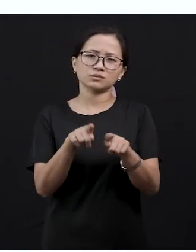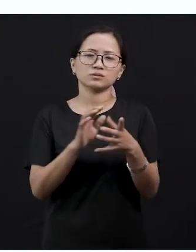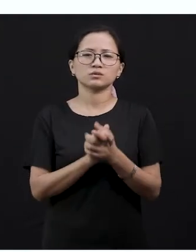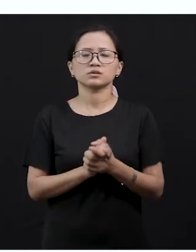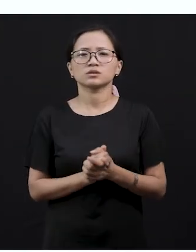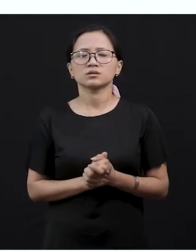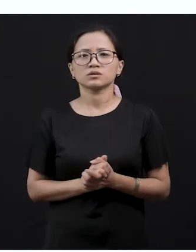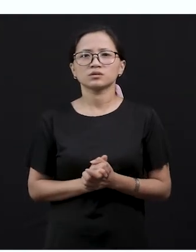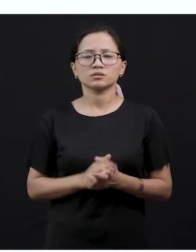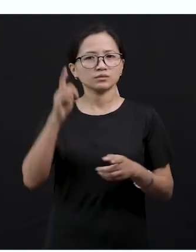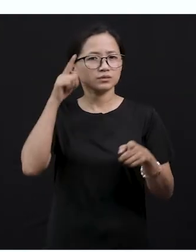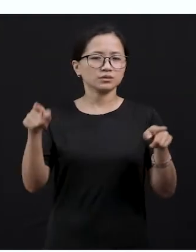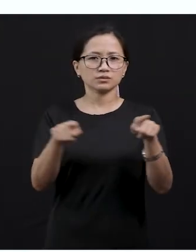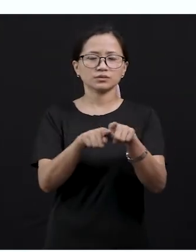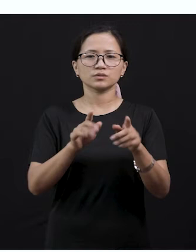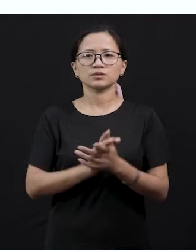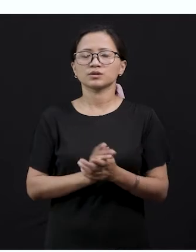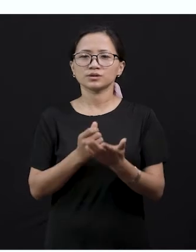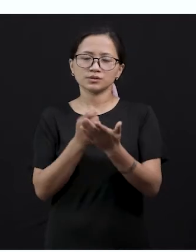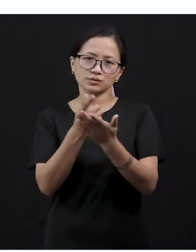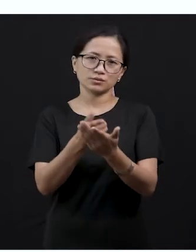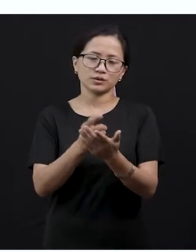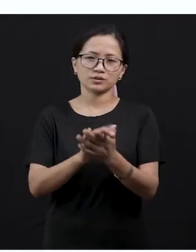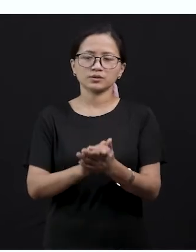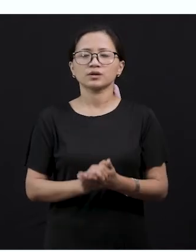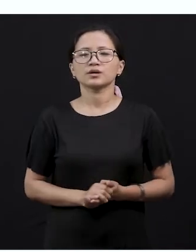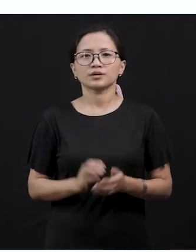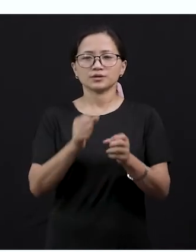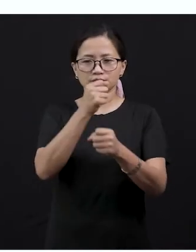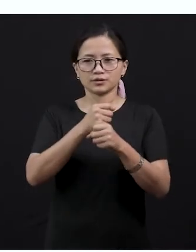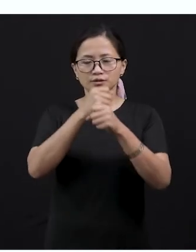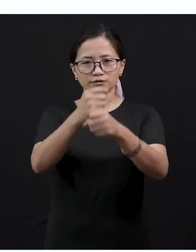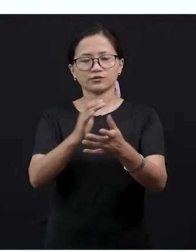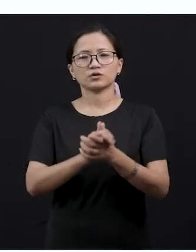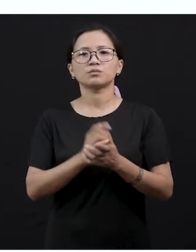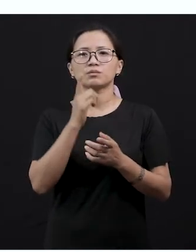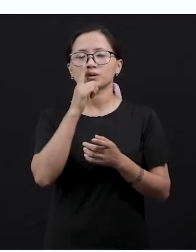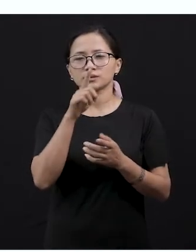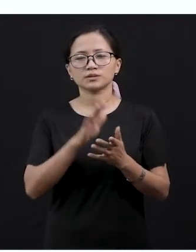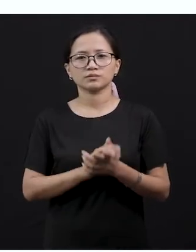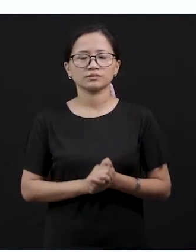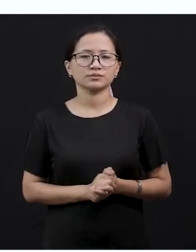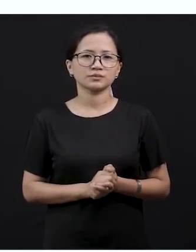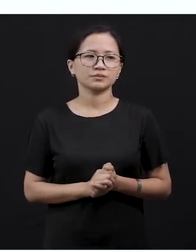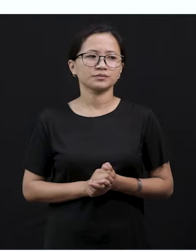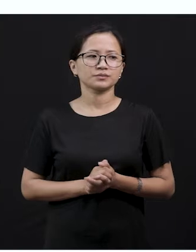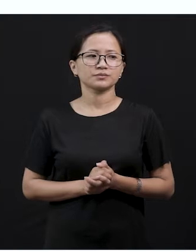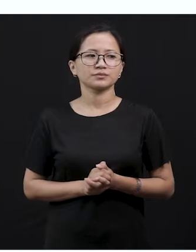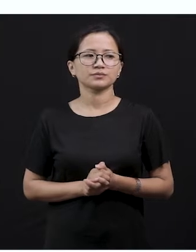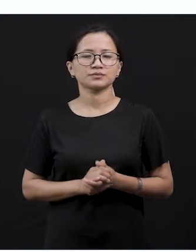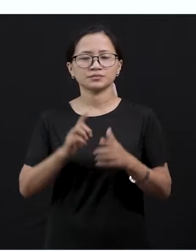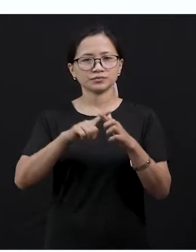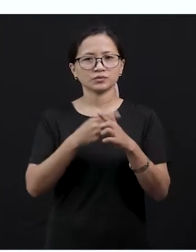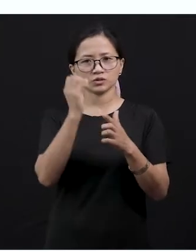them decided and agreed that they will buy a gift for their mother and nothing for themselves, okay?